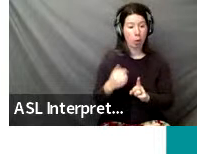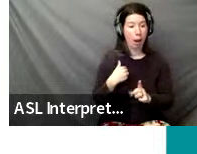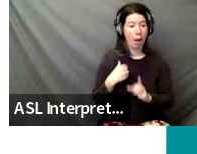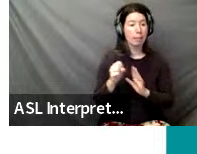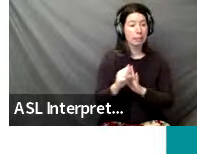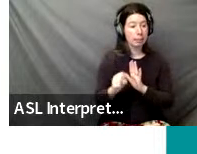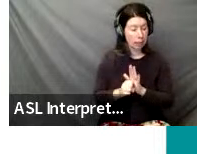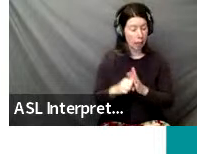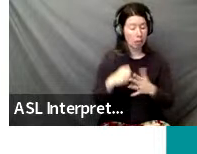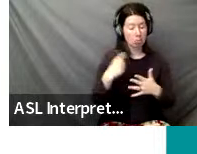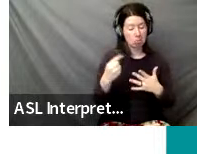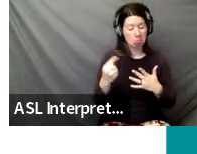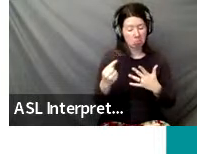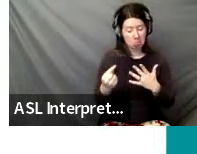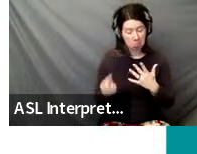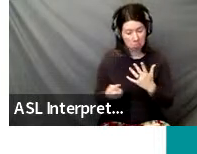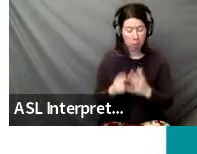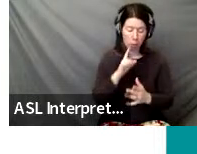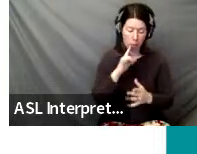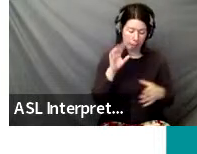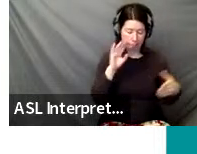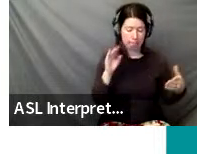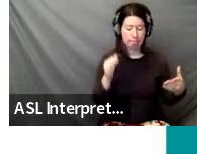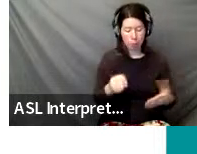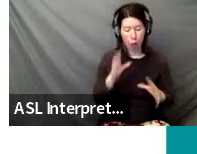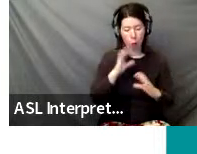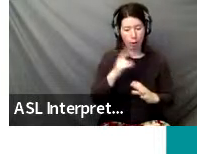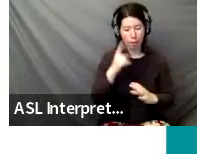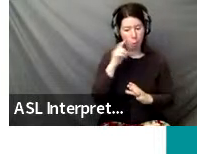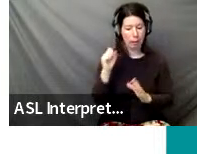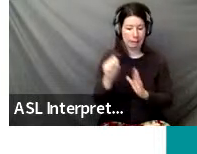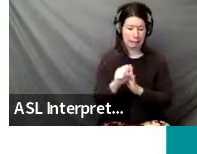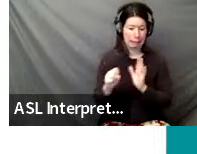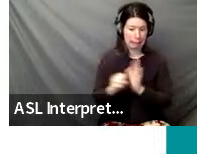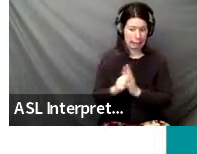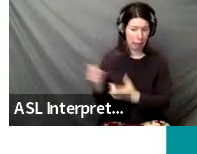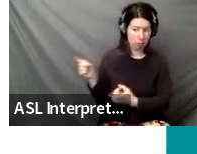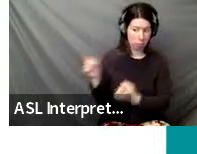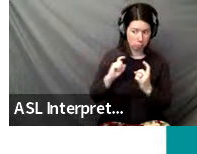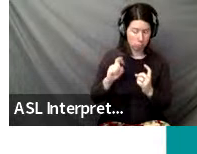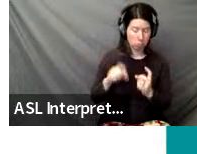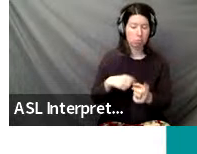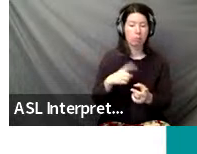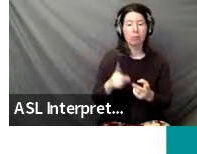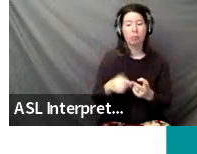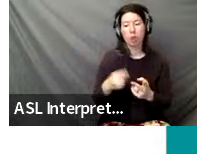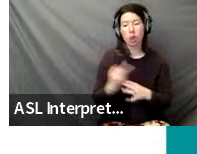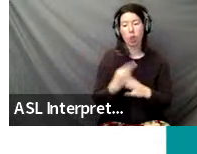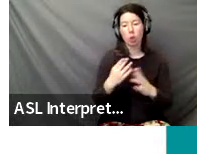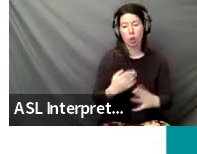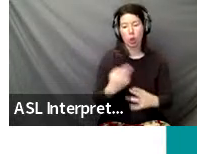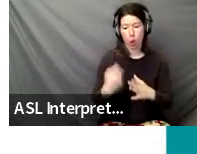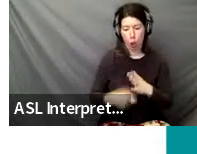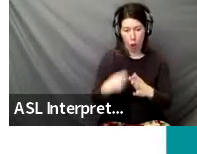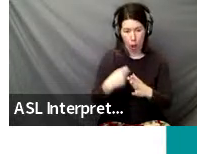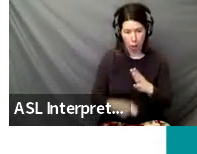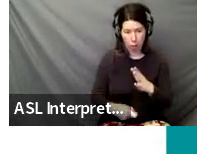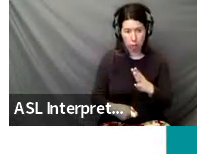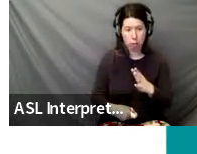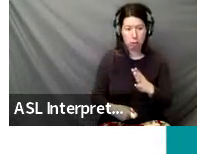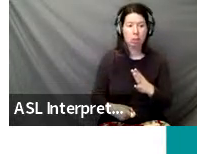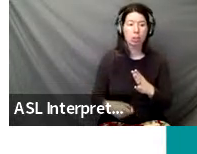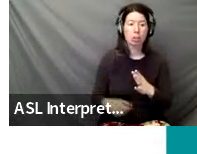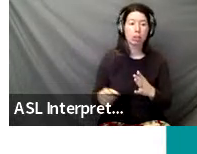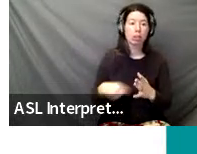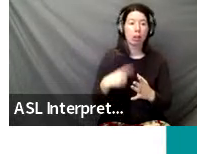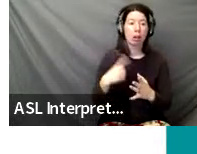It really comes down to, we're going to be looking for a state contribution. We're going to be looking for some user costs with tolls, and